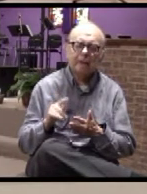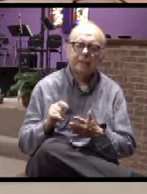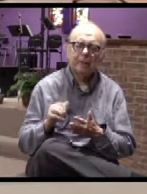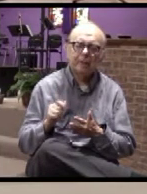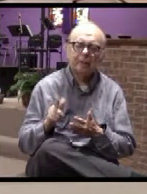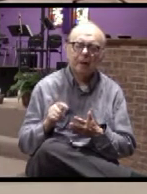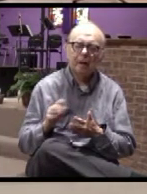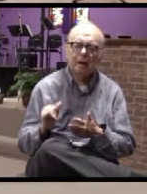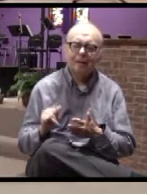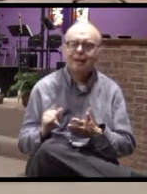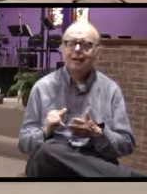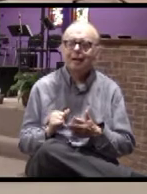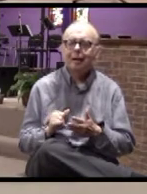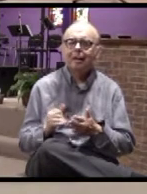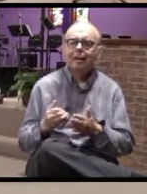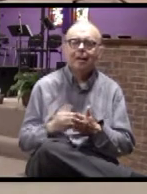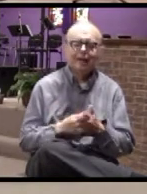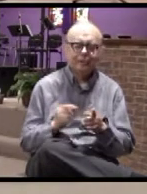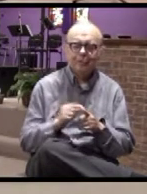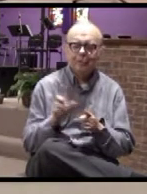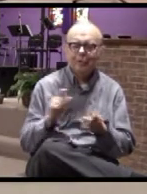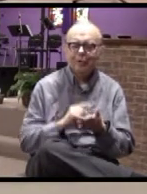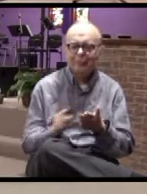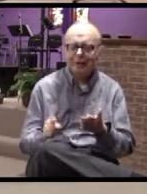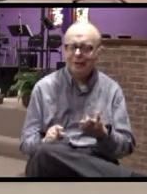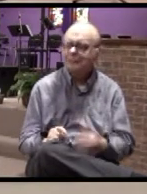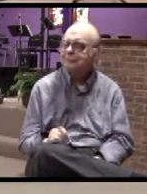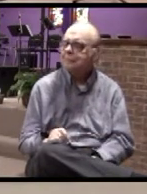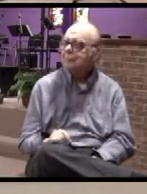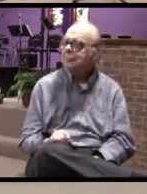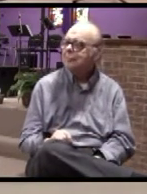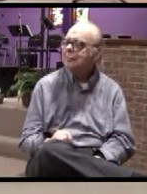Hospitality. That's the new word of the week.